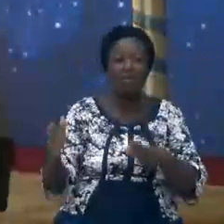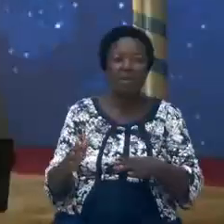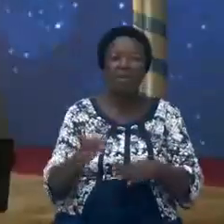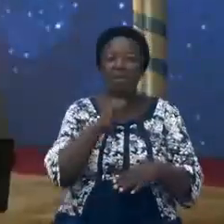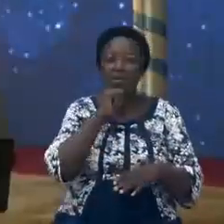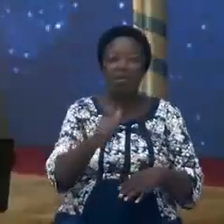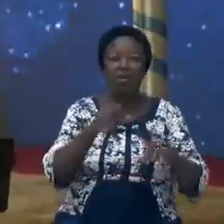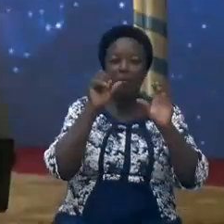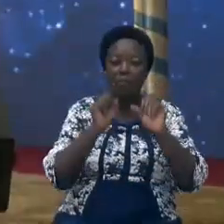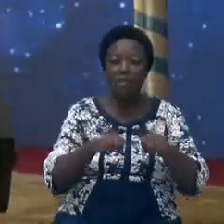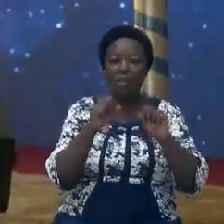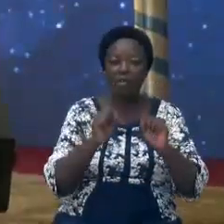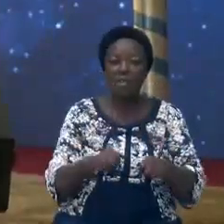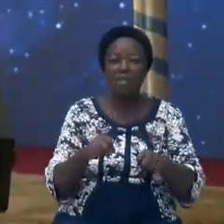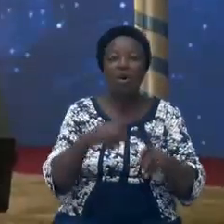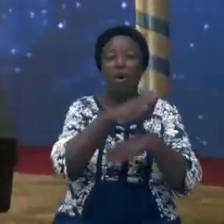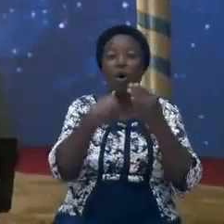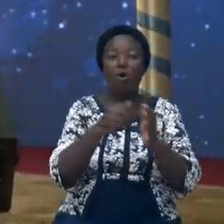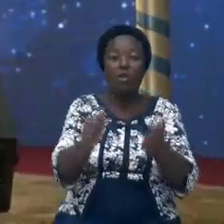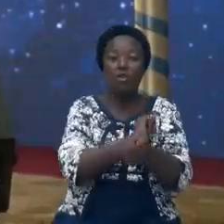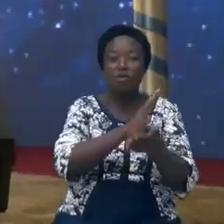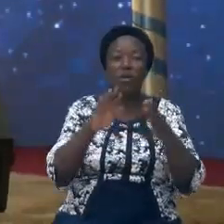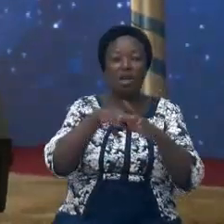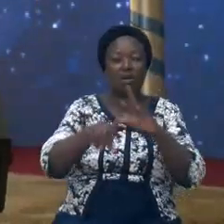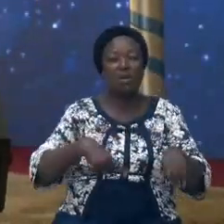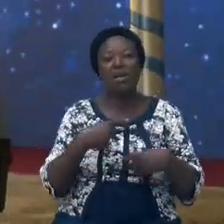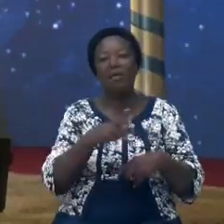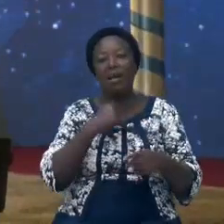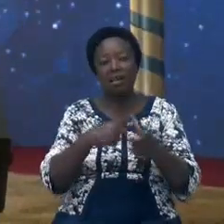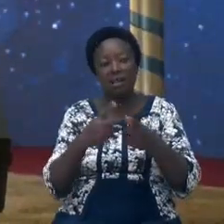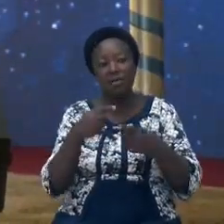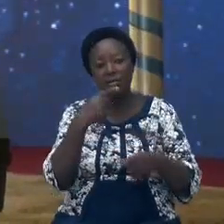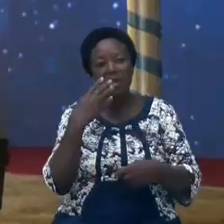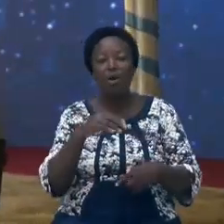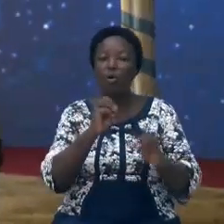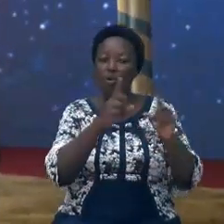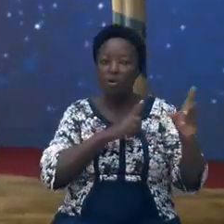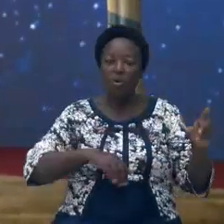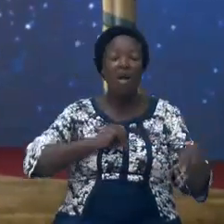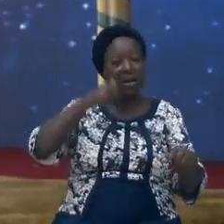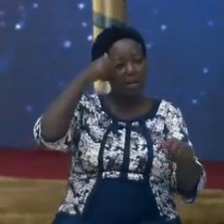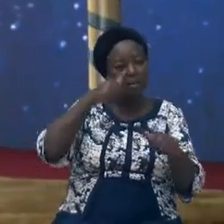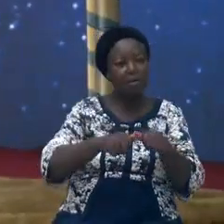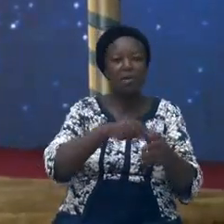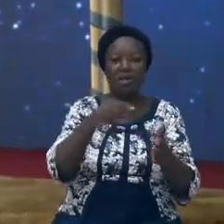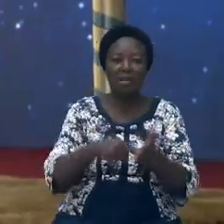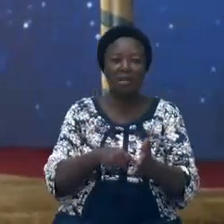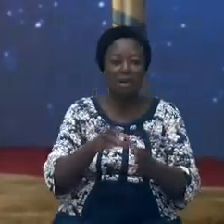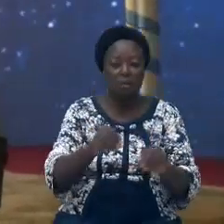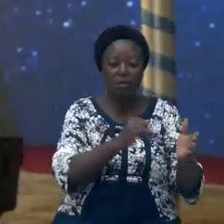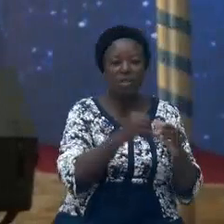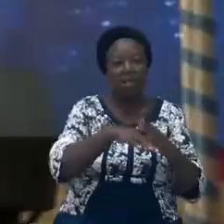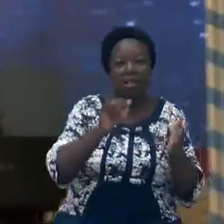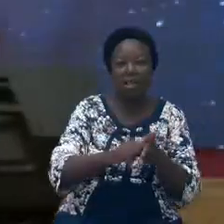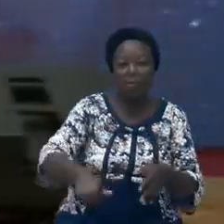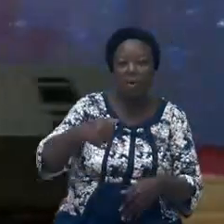and infirmity taken away, impossibility all destroyed in your life. And then you say, oh